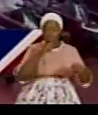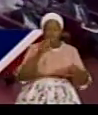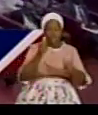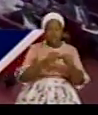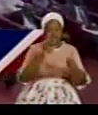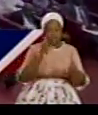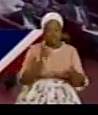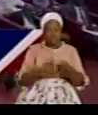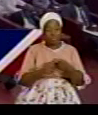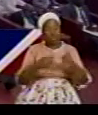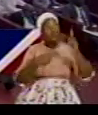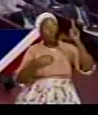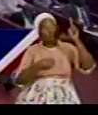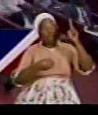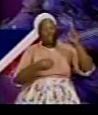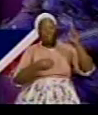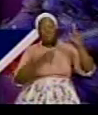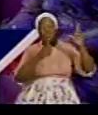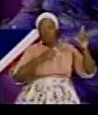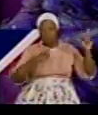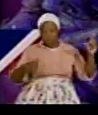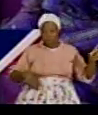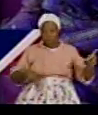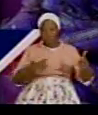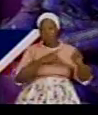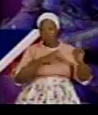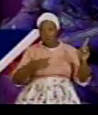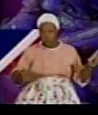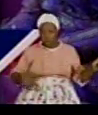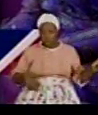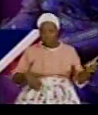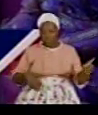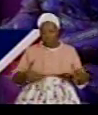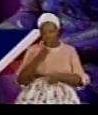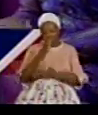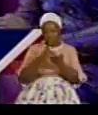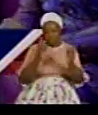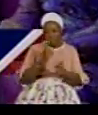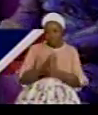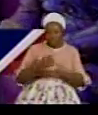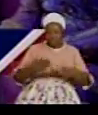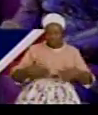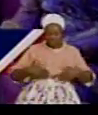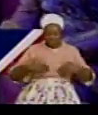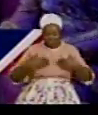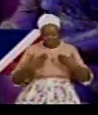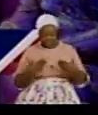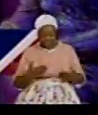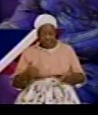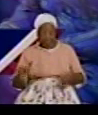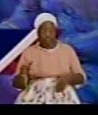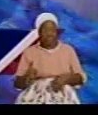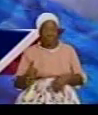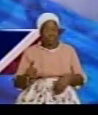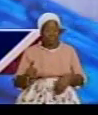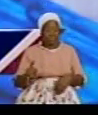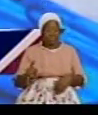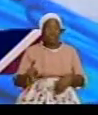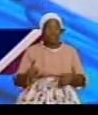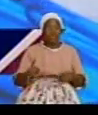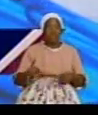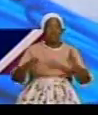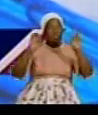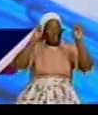that says unto me, Lord, Lord, somebody just professing is my